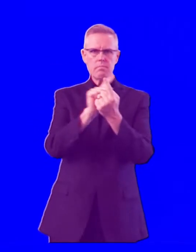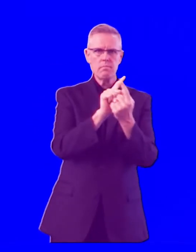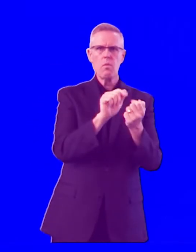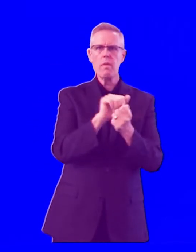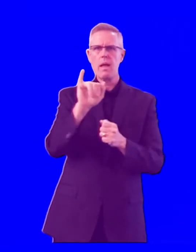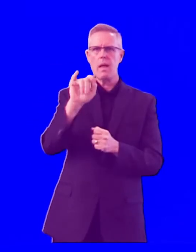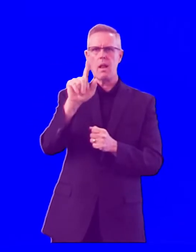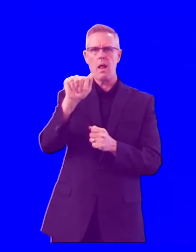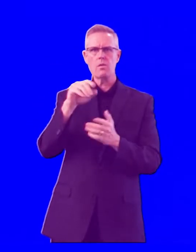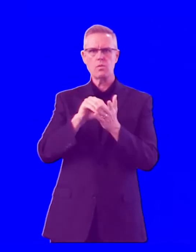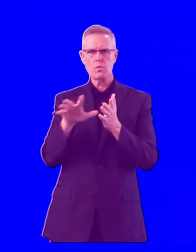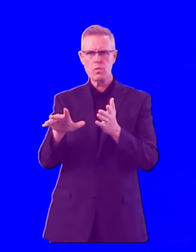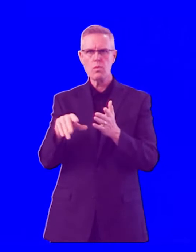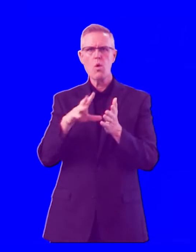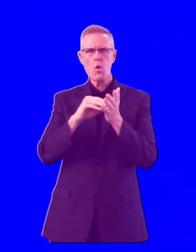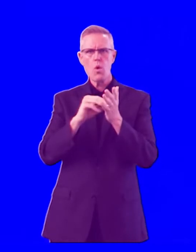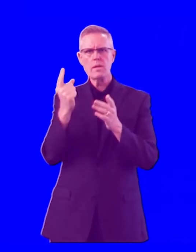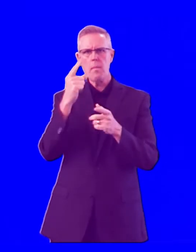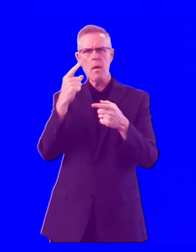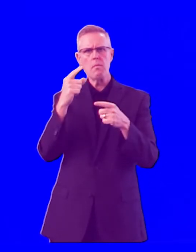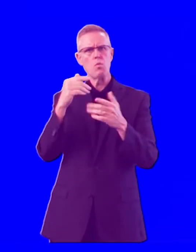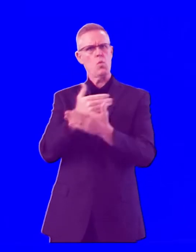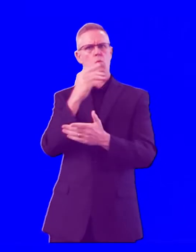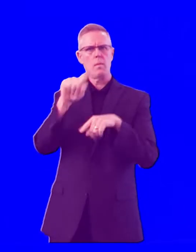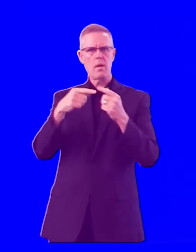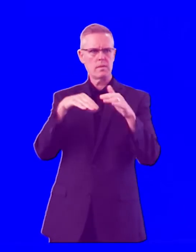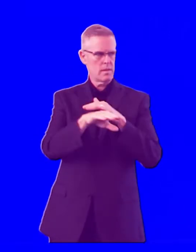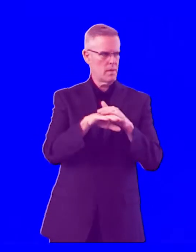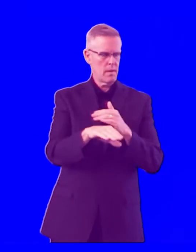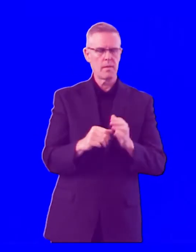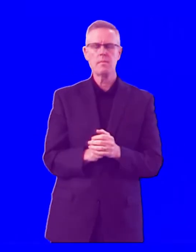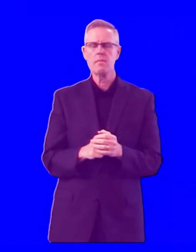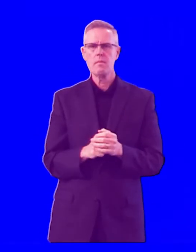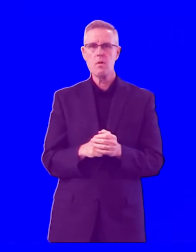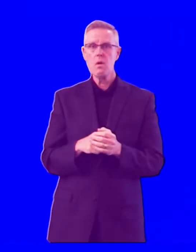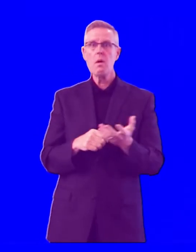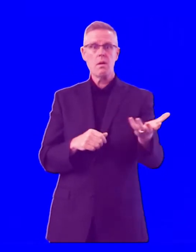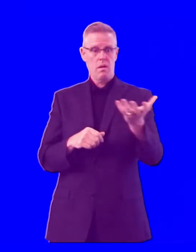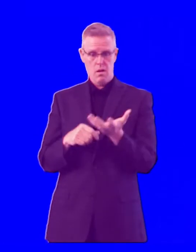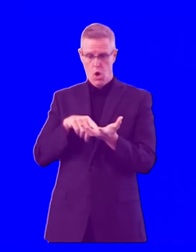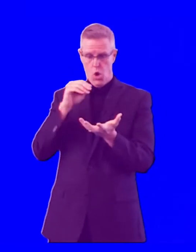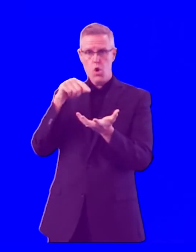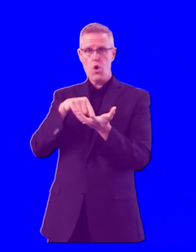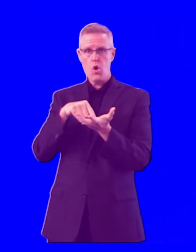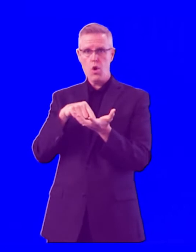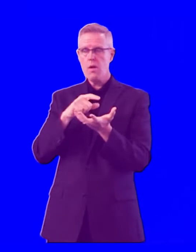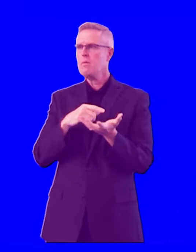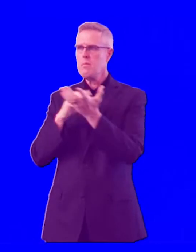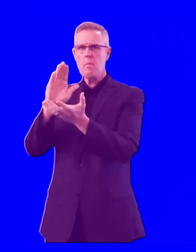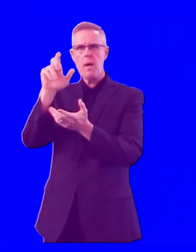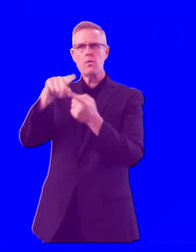students, learn something new about accessibility, take what you learn about accessibility back